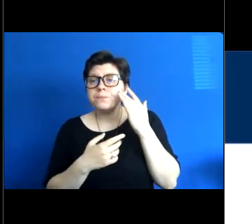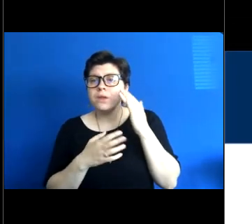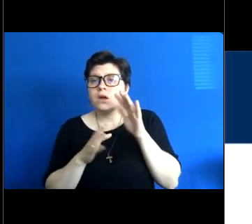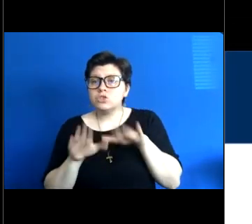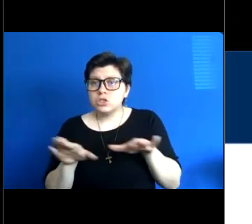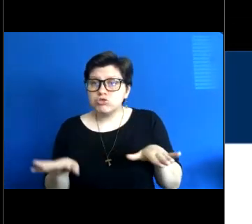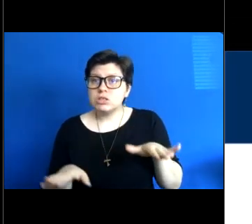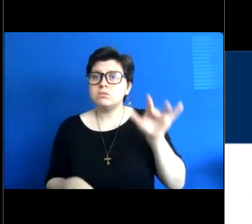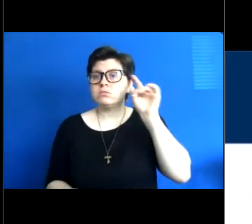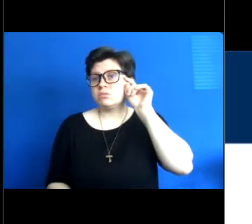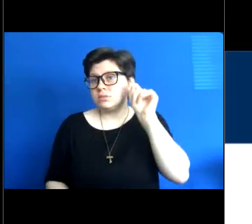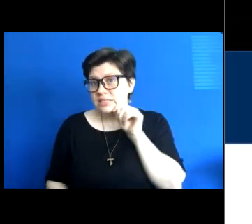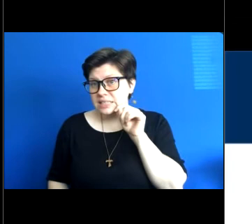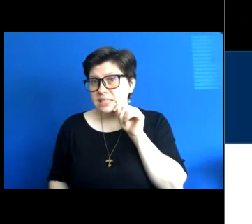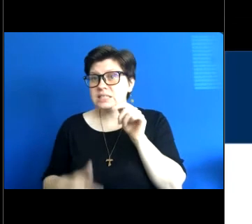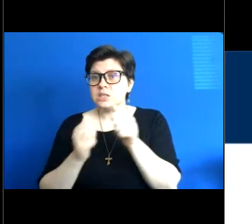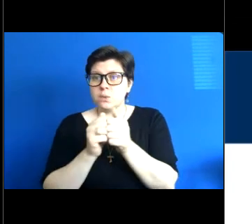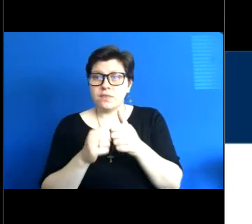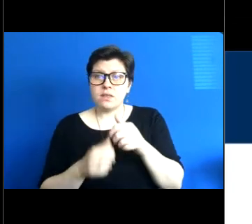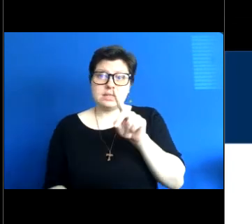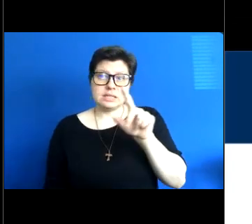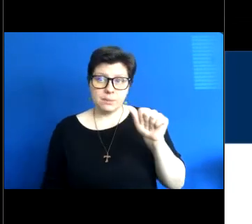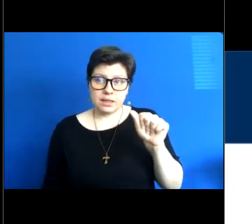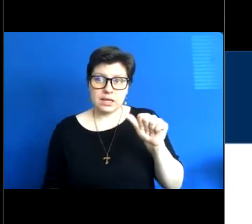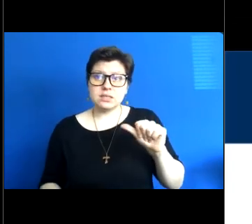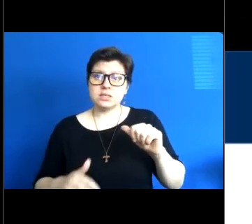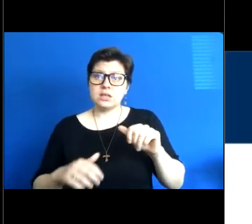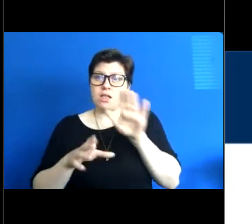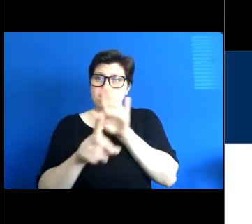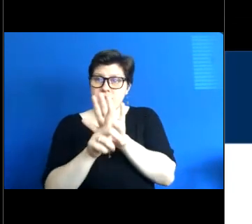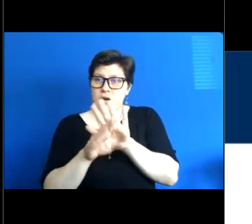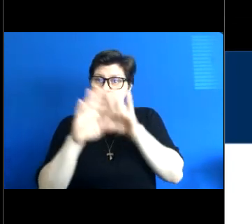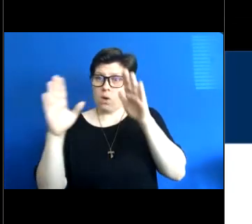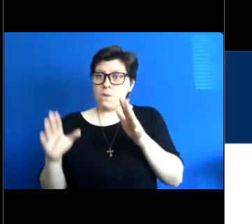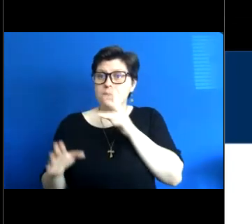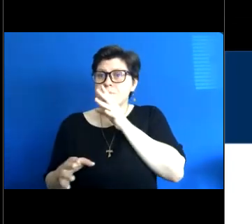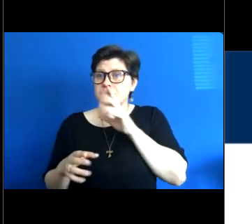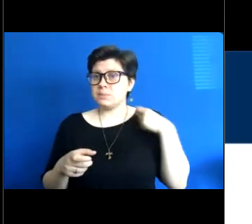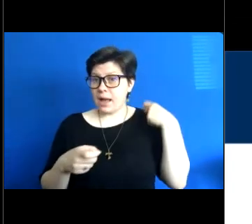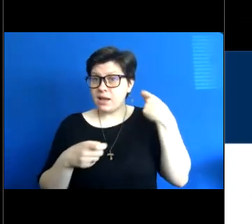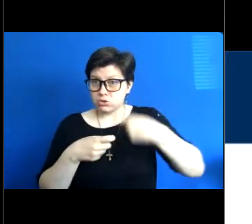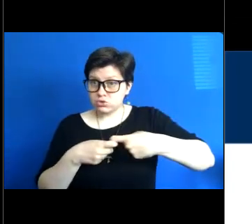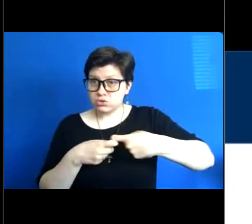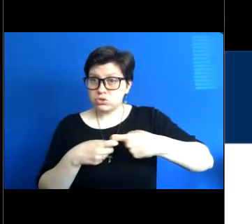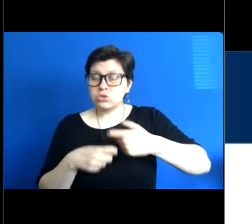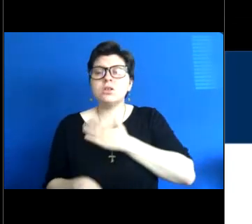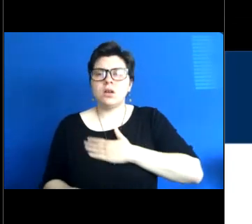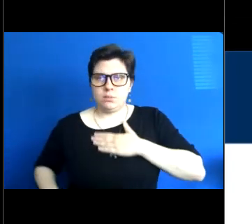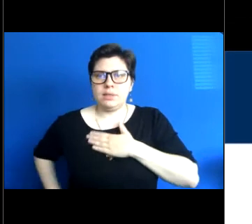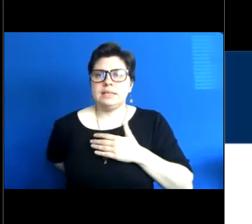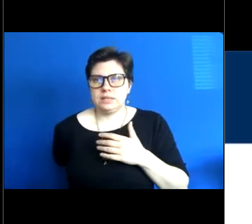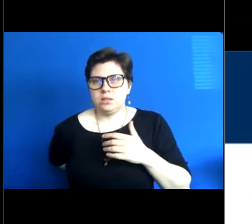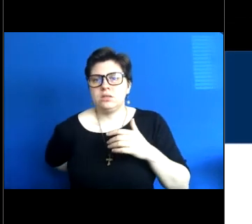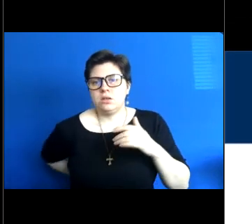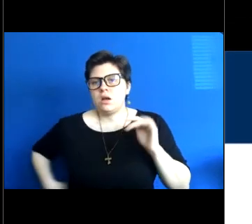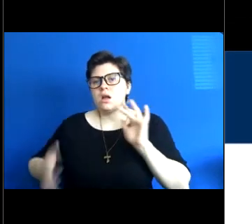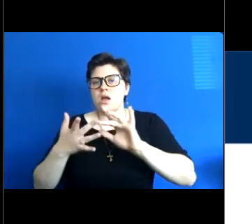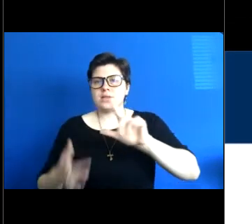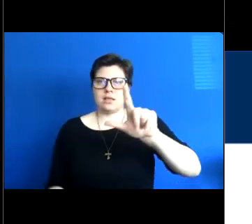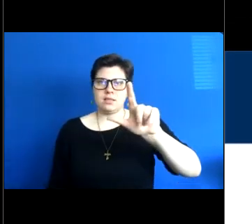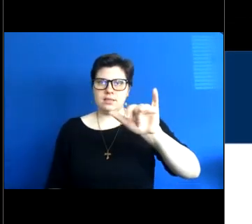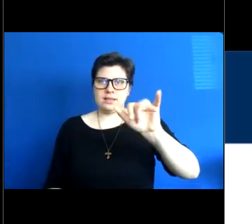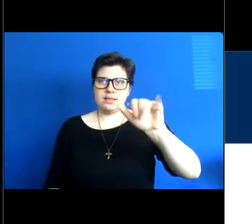or teens with disabilities living in Spanish-speaking households, please contact Lilia